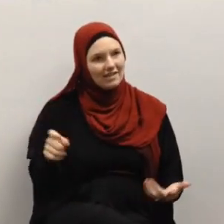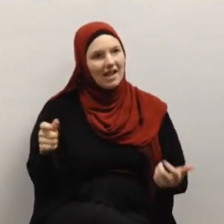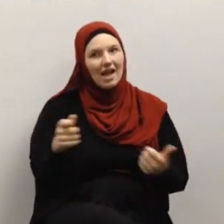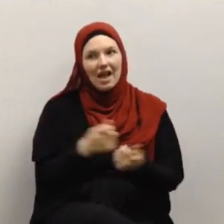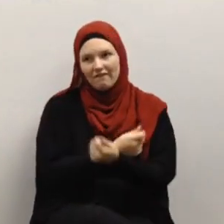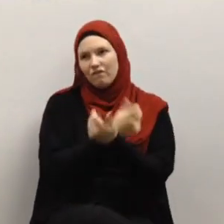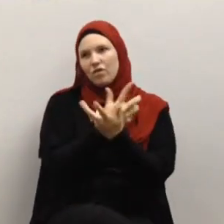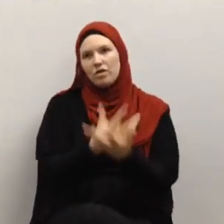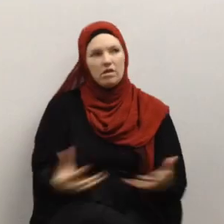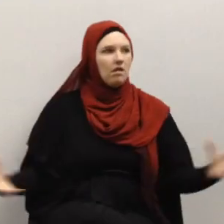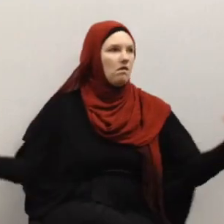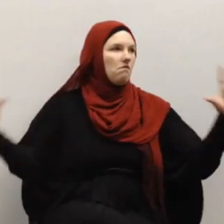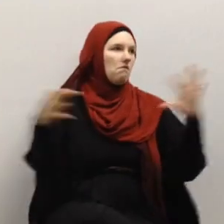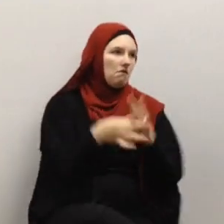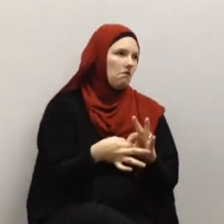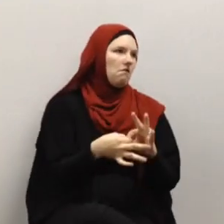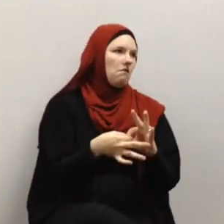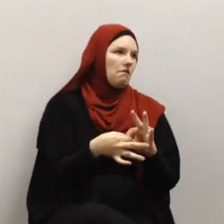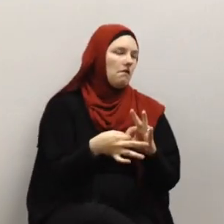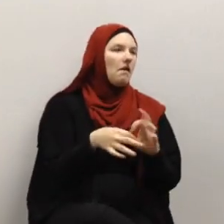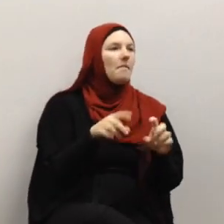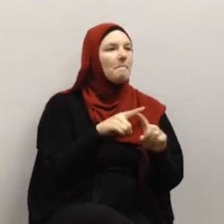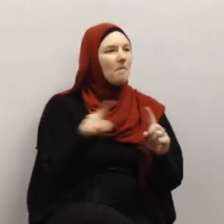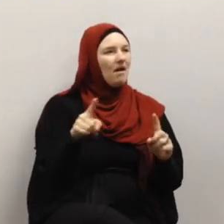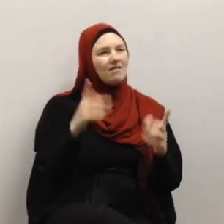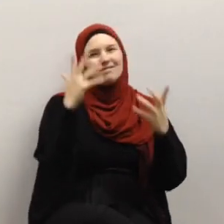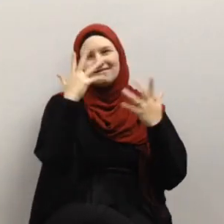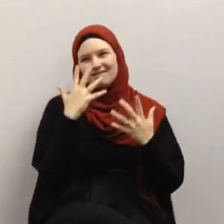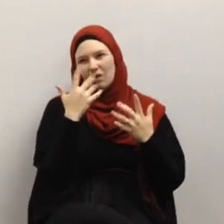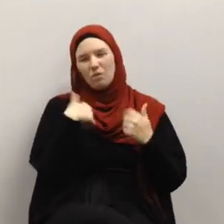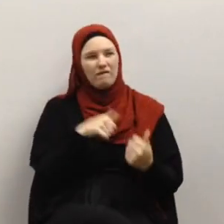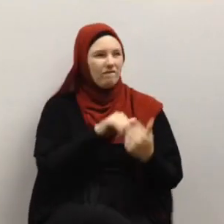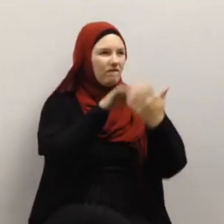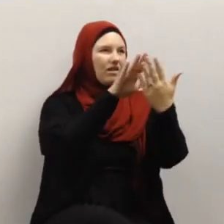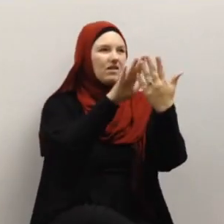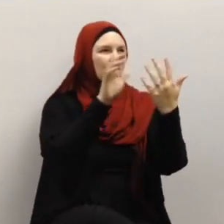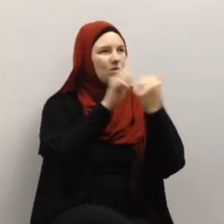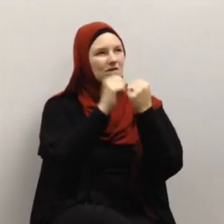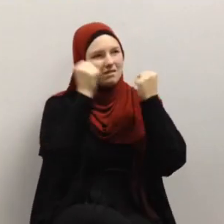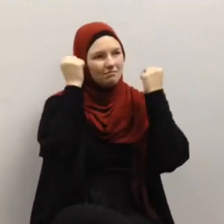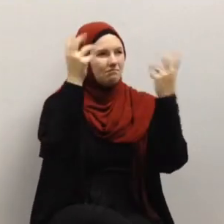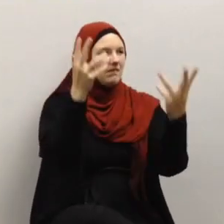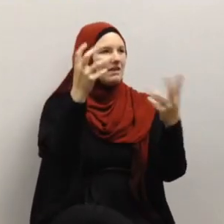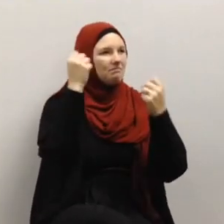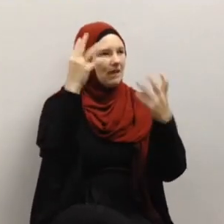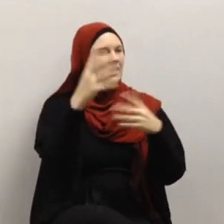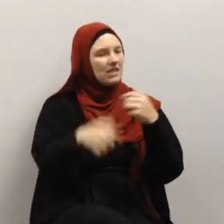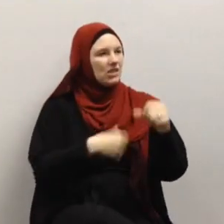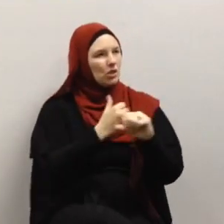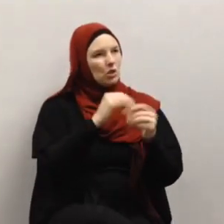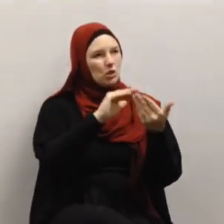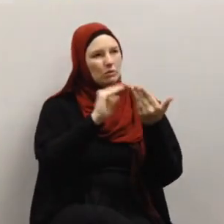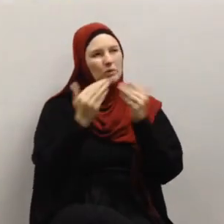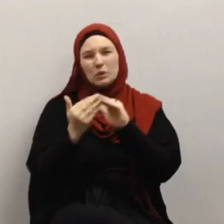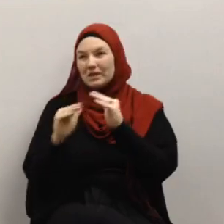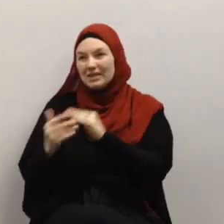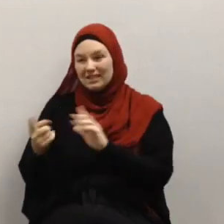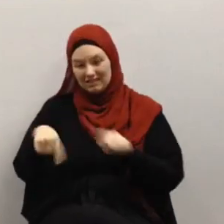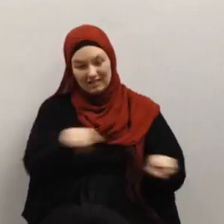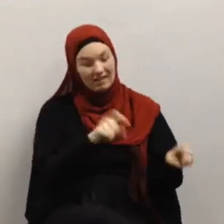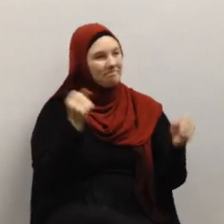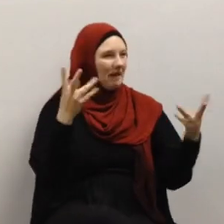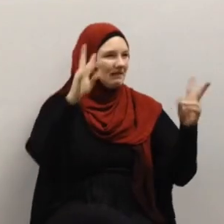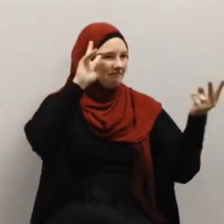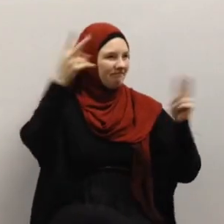But unfortunately, we are faced with centuries of cumulative misunderstanding, both of God